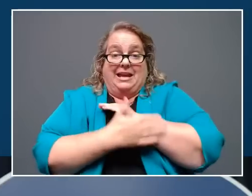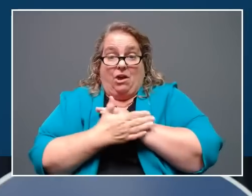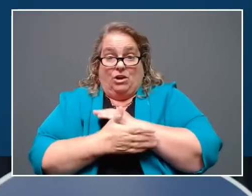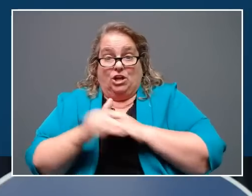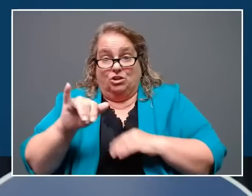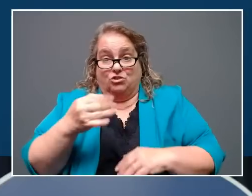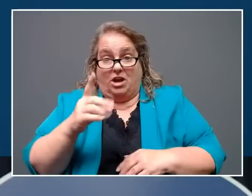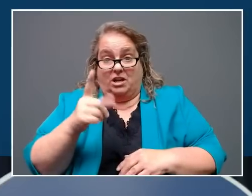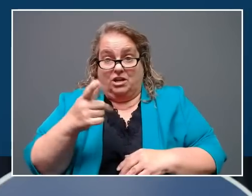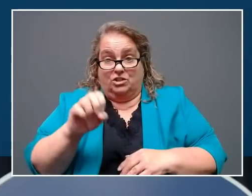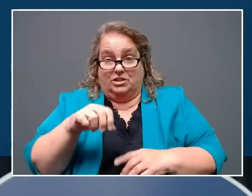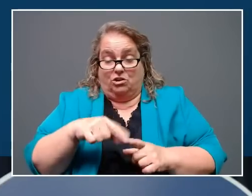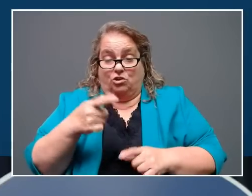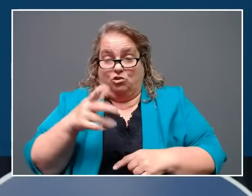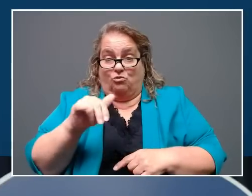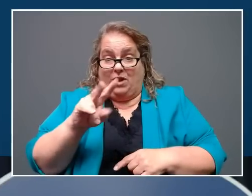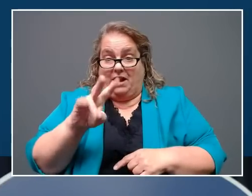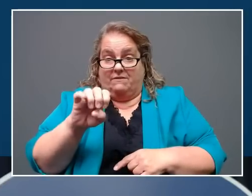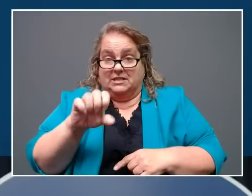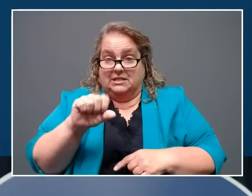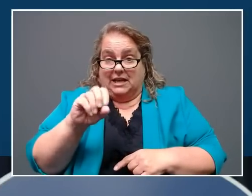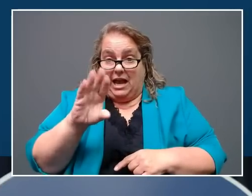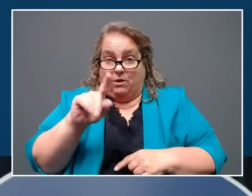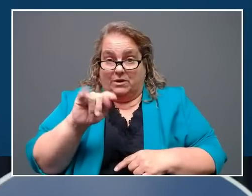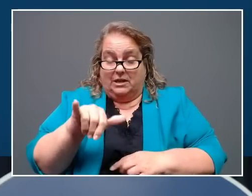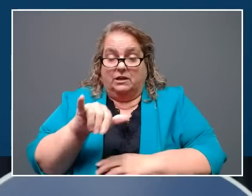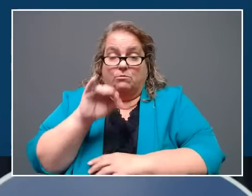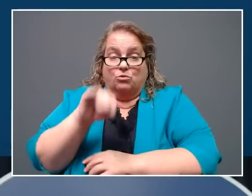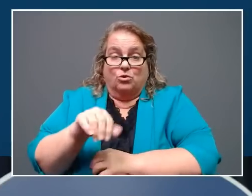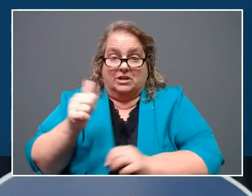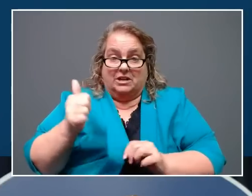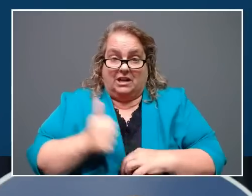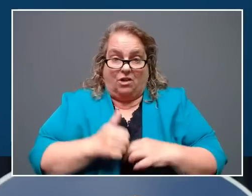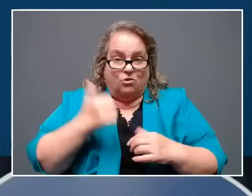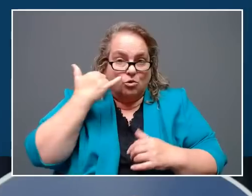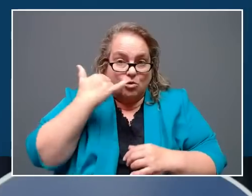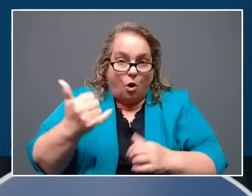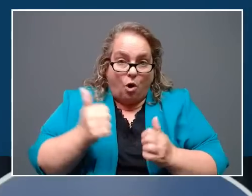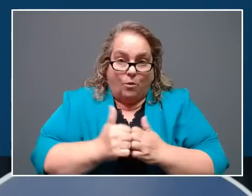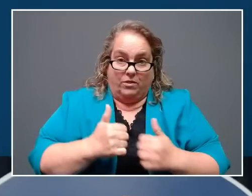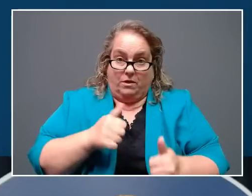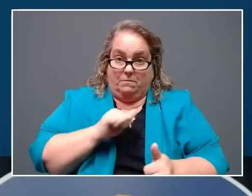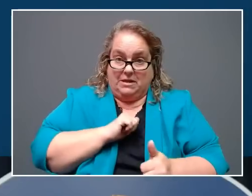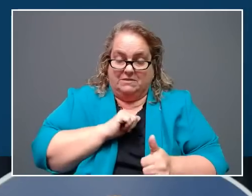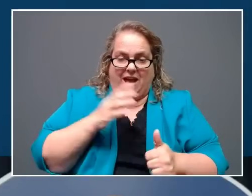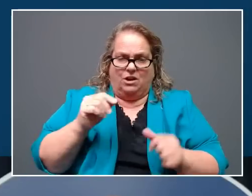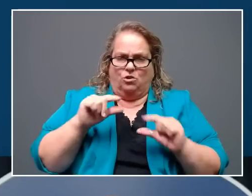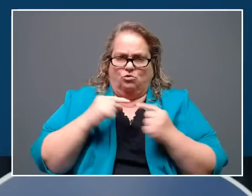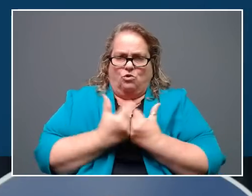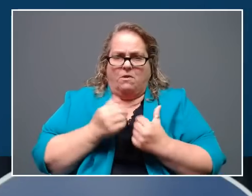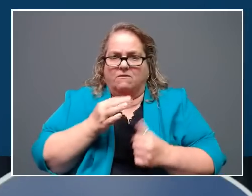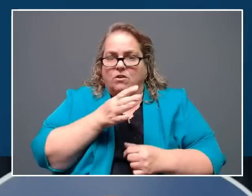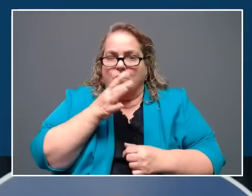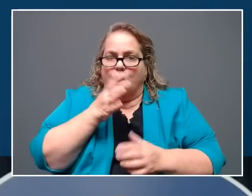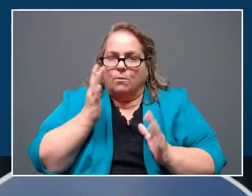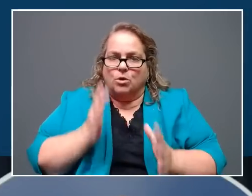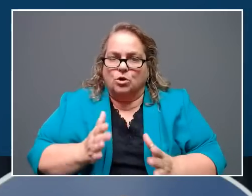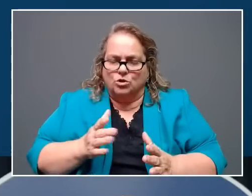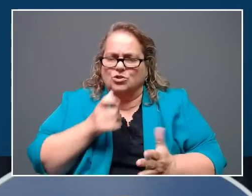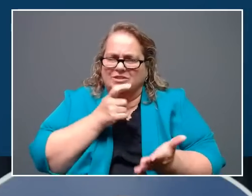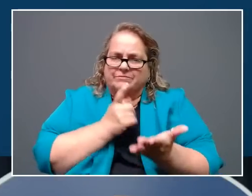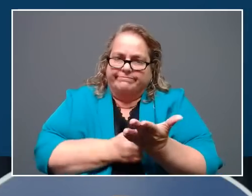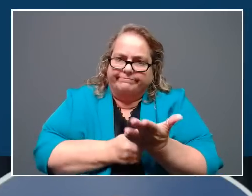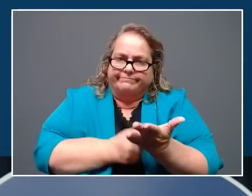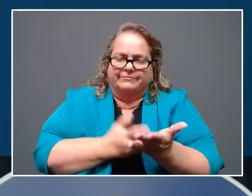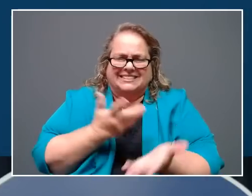broader than just Graves, putting together a call with myself and a group of farmers that talked through with us what they were facing